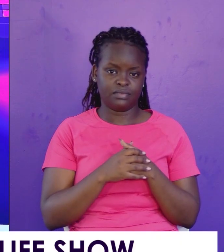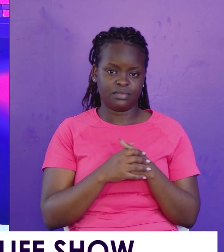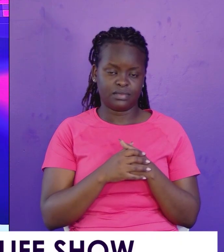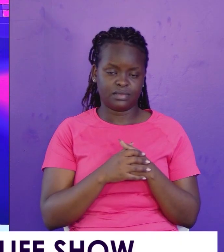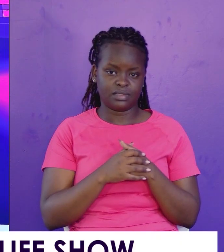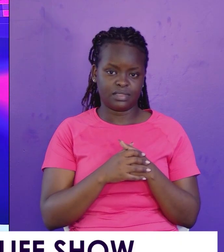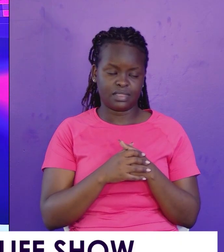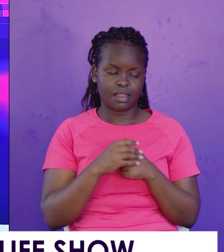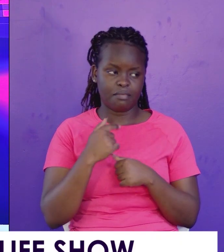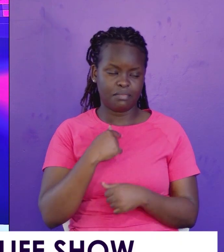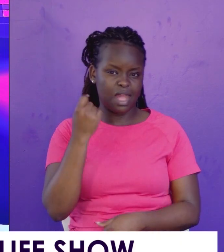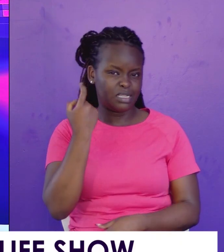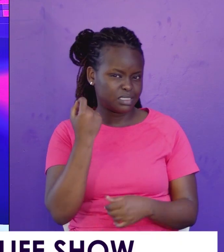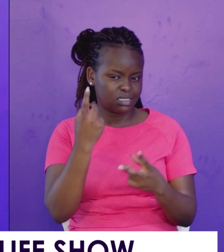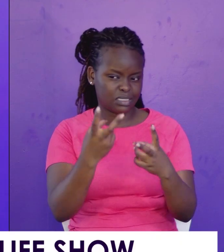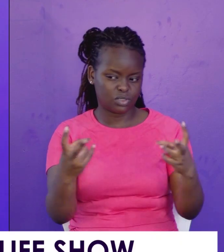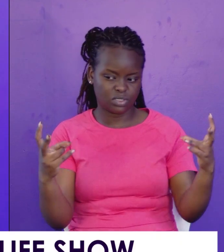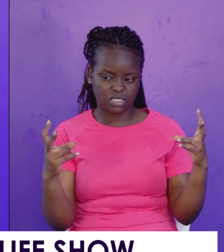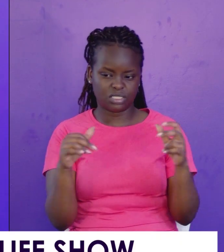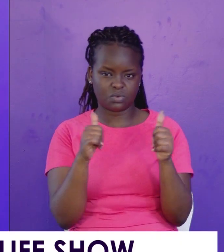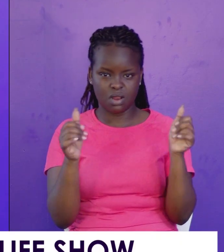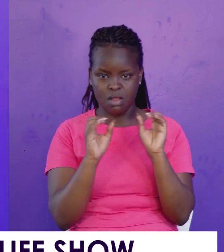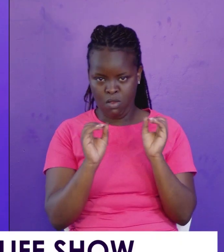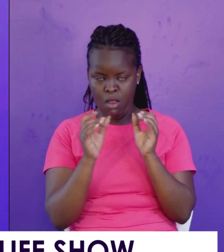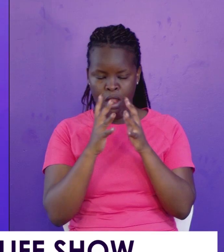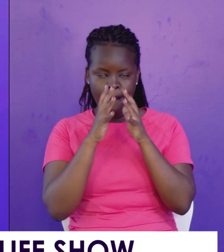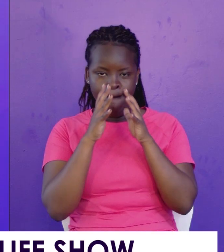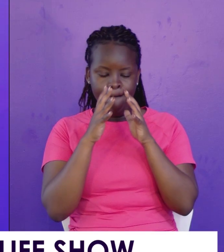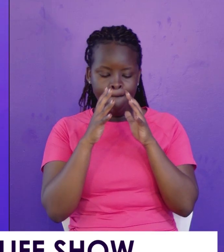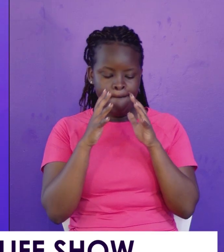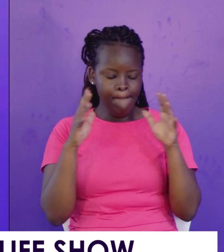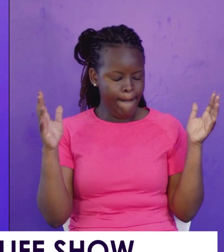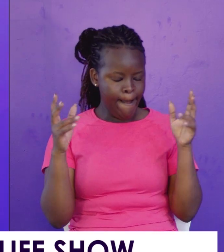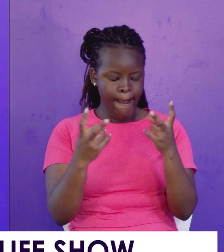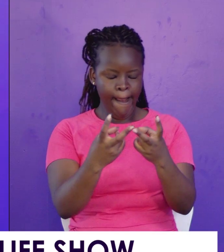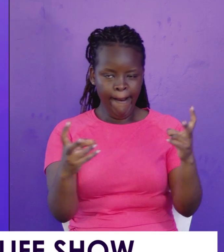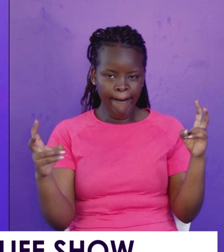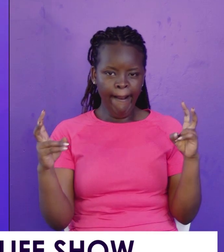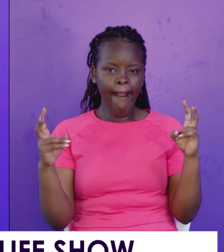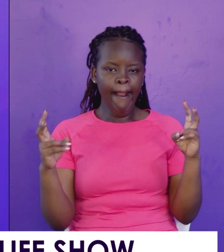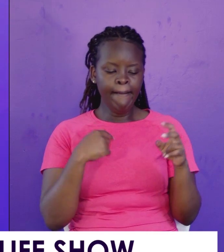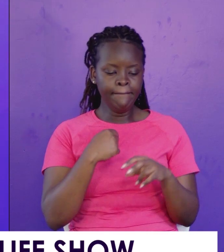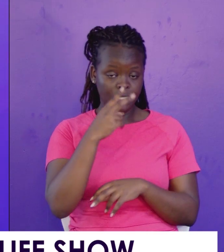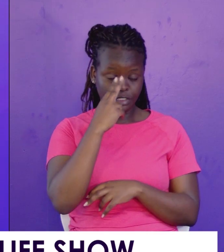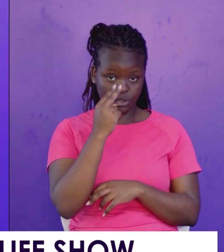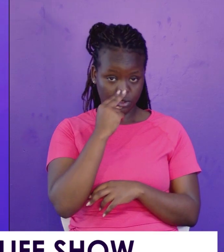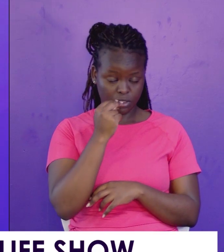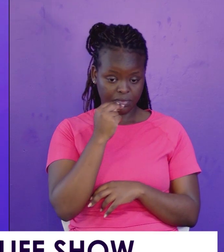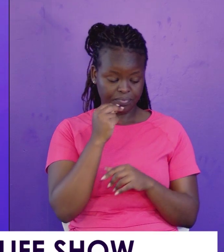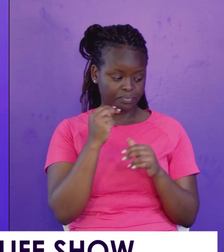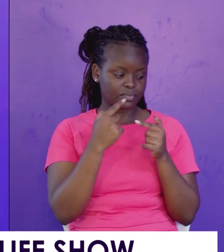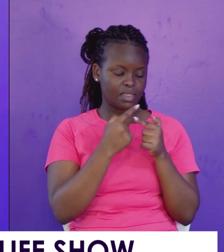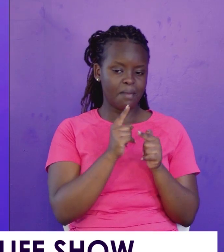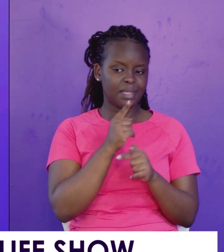didn't understand the audience very well, and it was a big audience. So I joked, and instead of